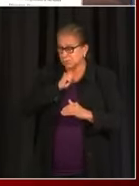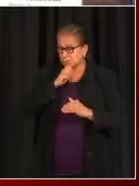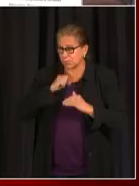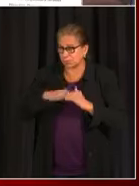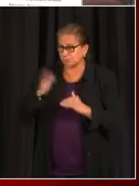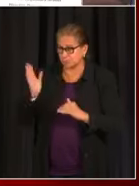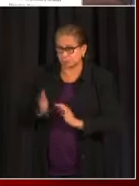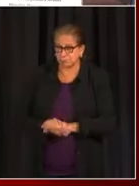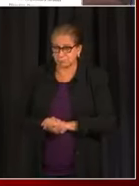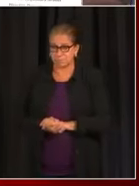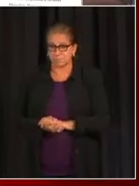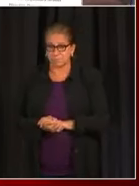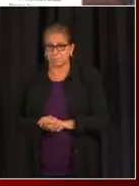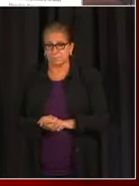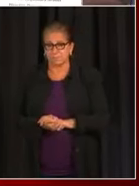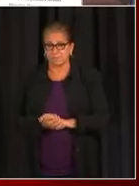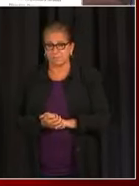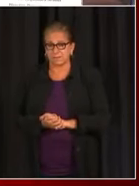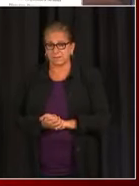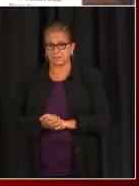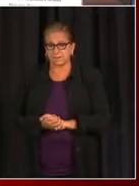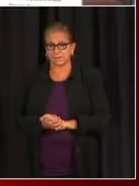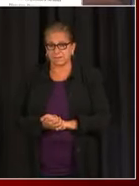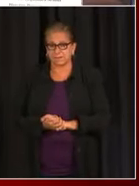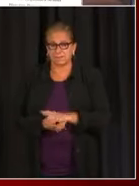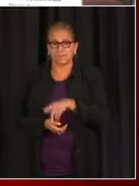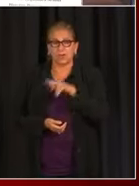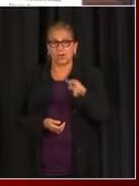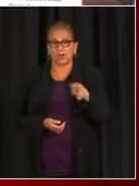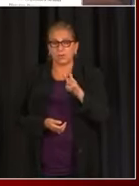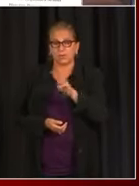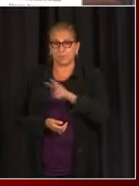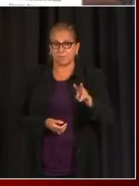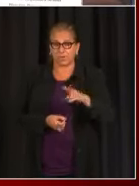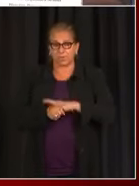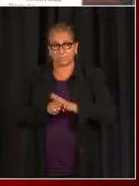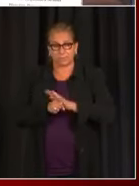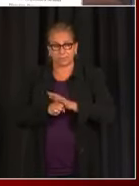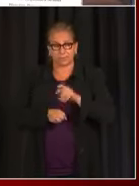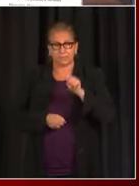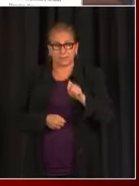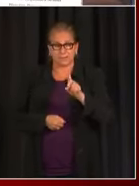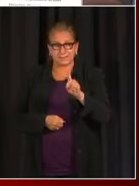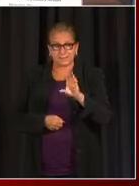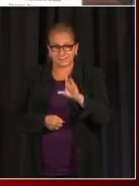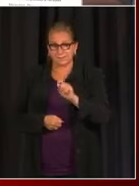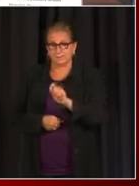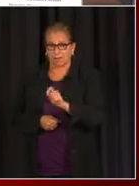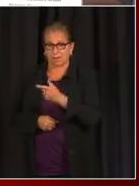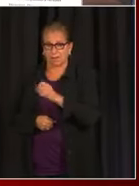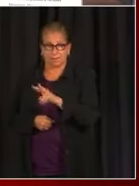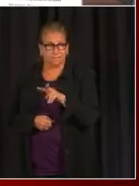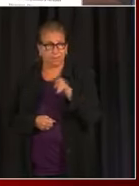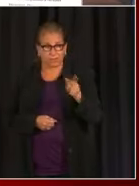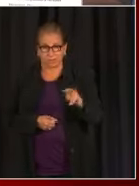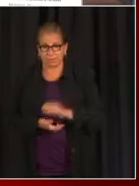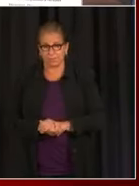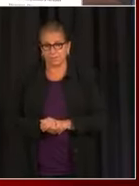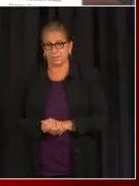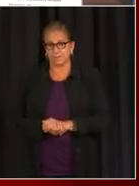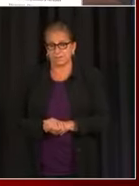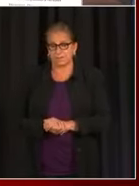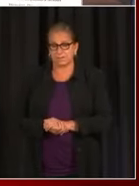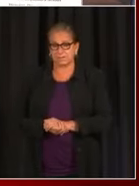on coronavirus.dc.gov, where you can review and query our vaccination data from a number of